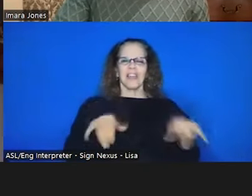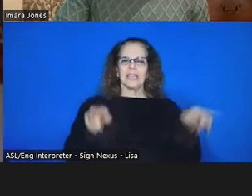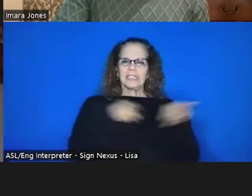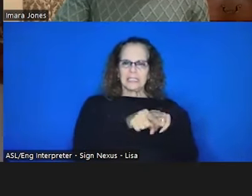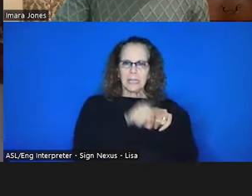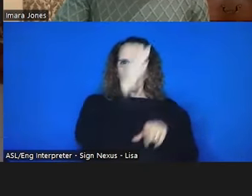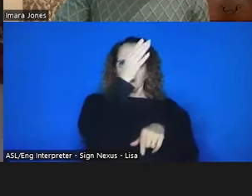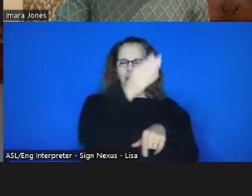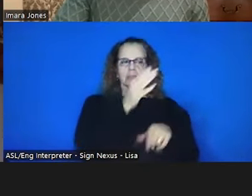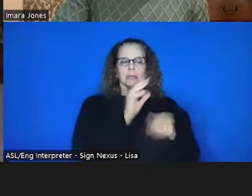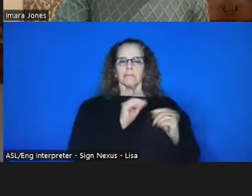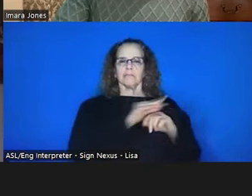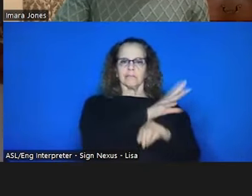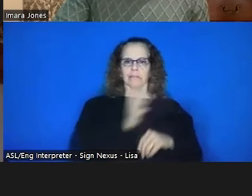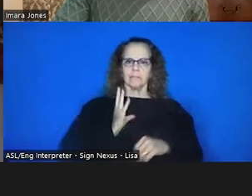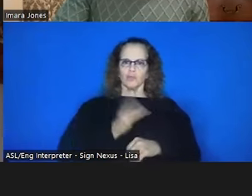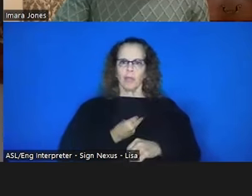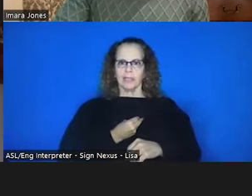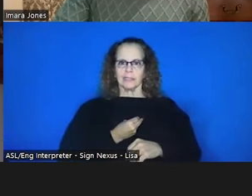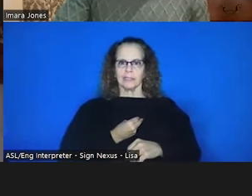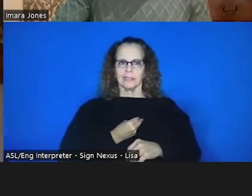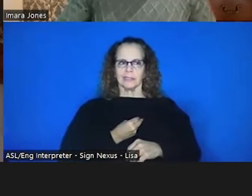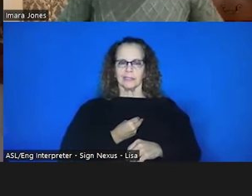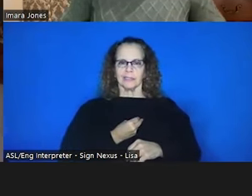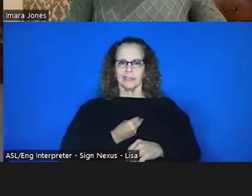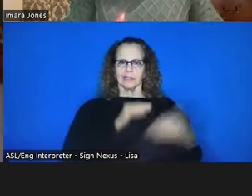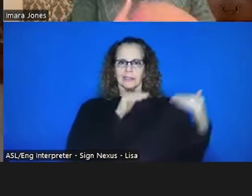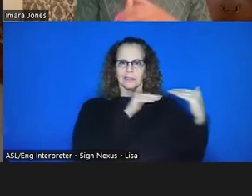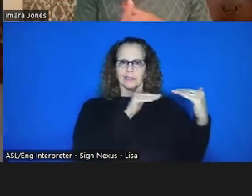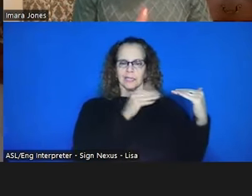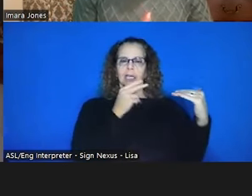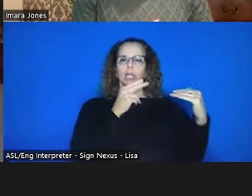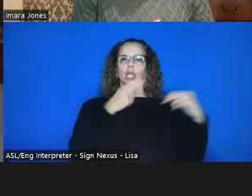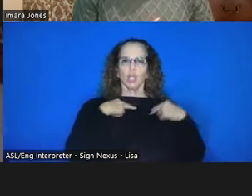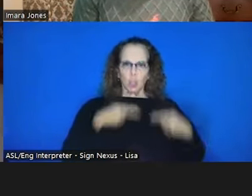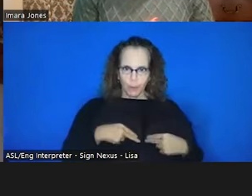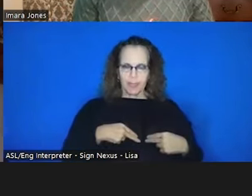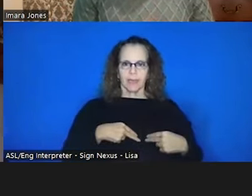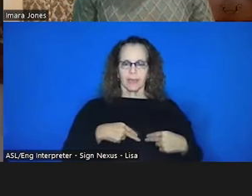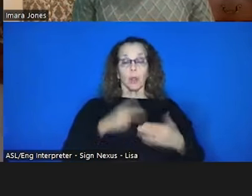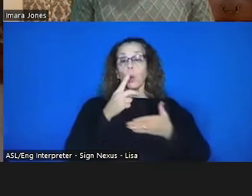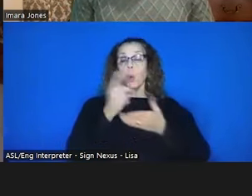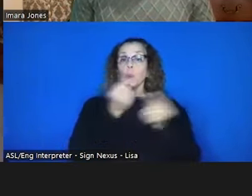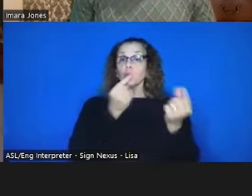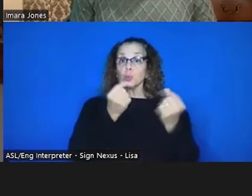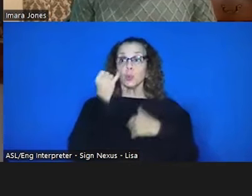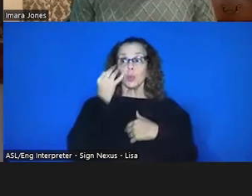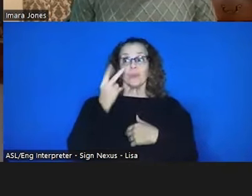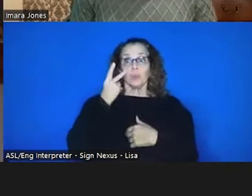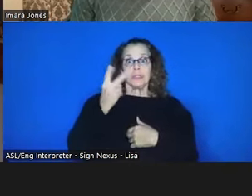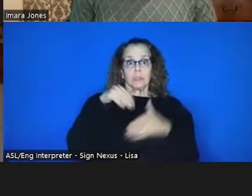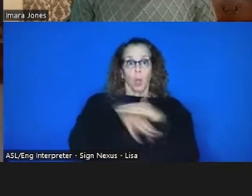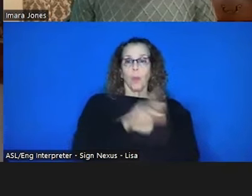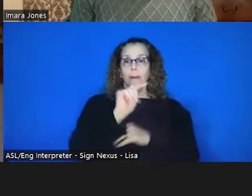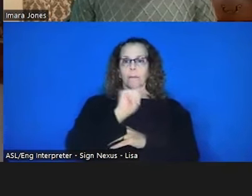question, what should you do if you see someone in the bathroom that you personally believe shouldn't be there? And I actually had someone respond, I would drag